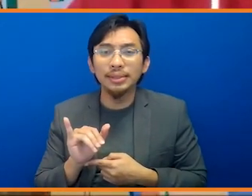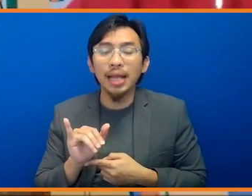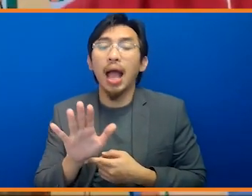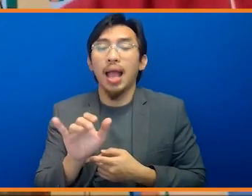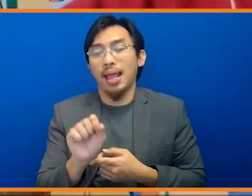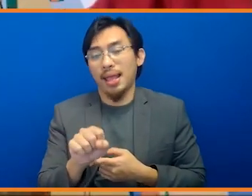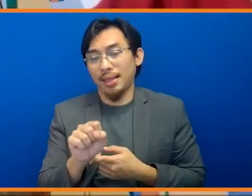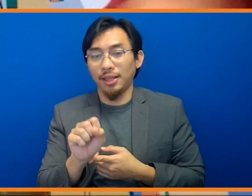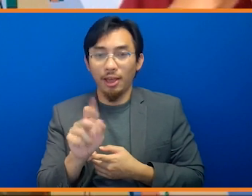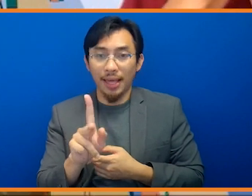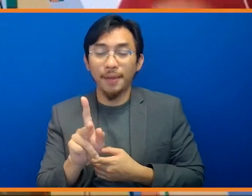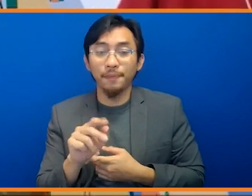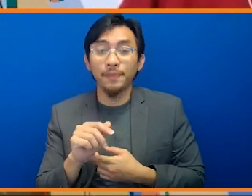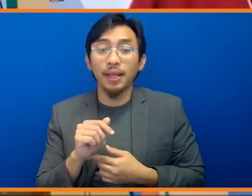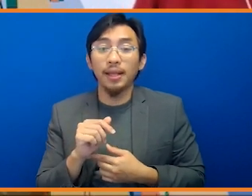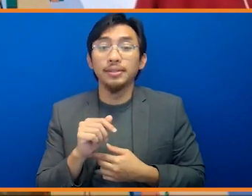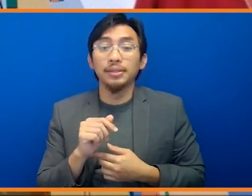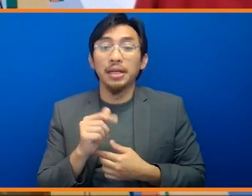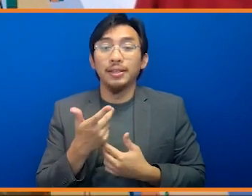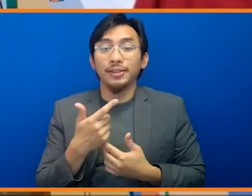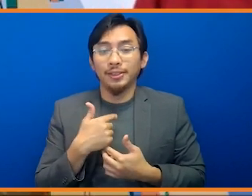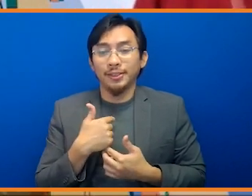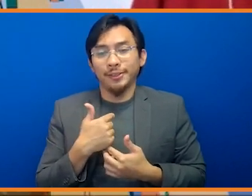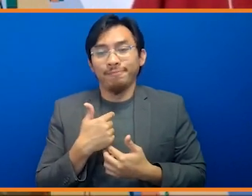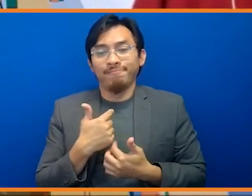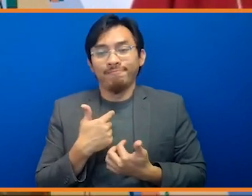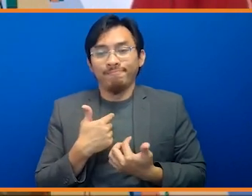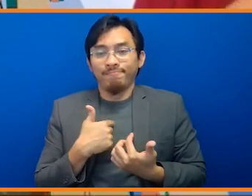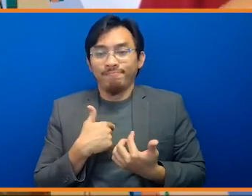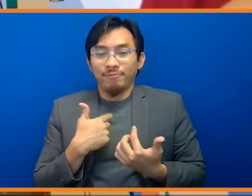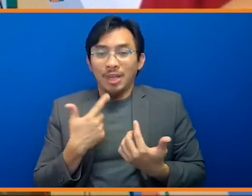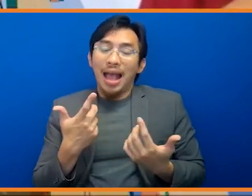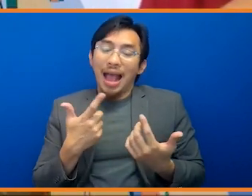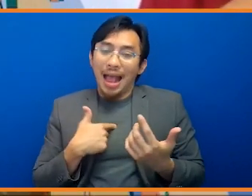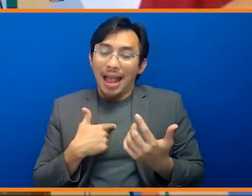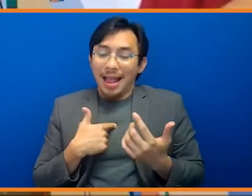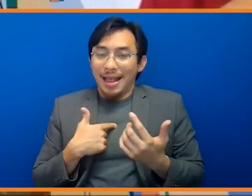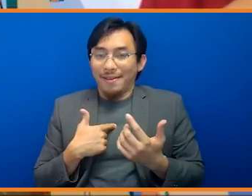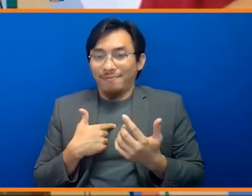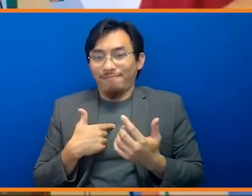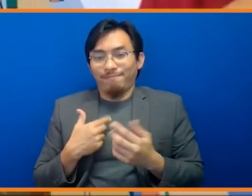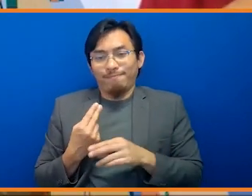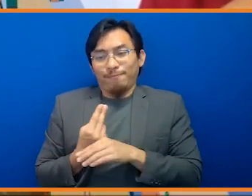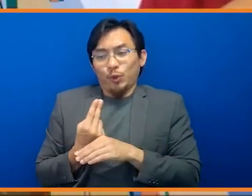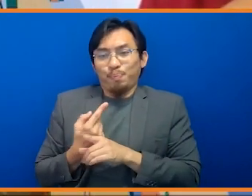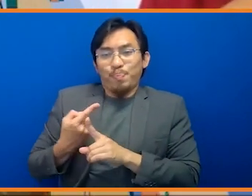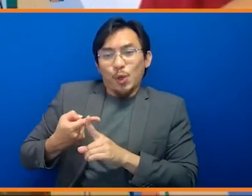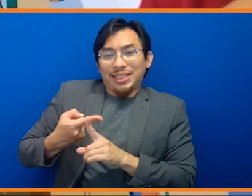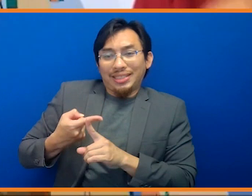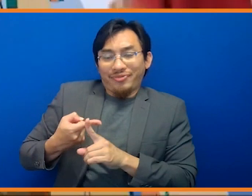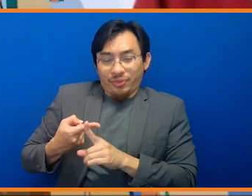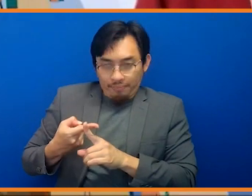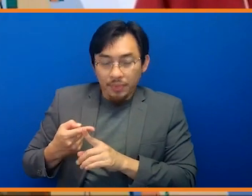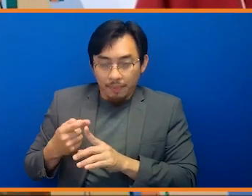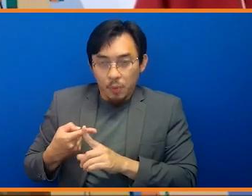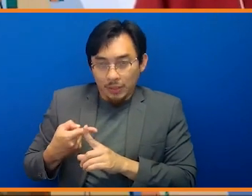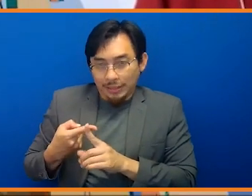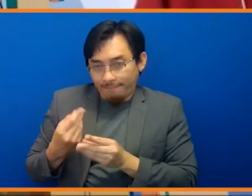Oh yeah, okay. So yeah, but I look positive